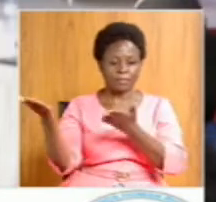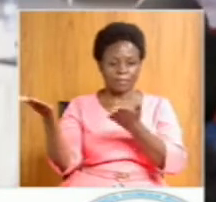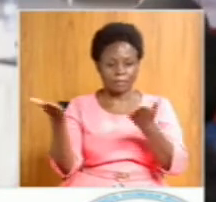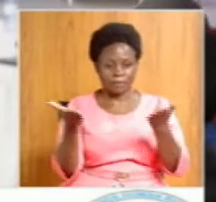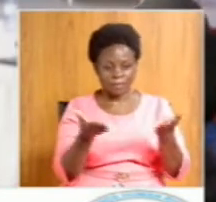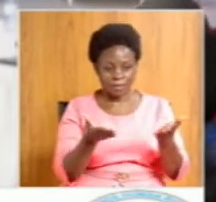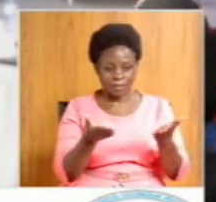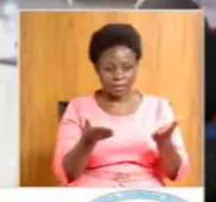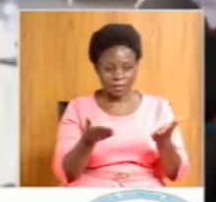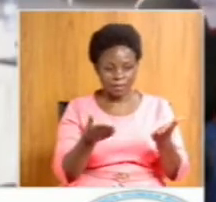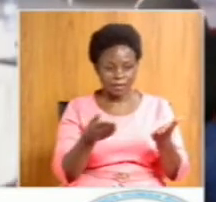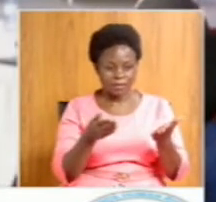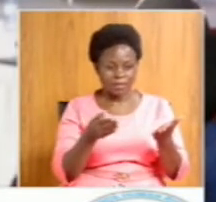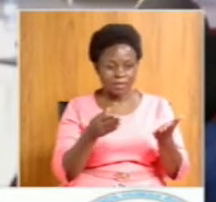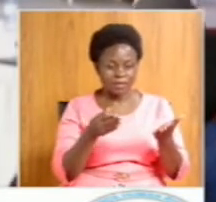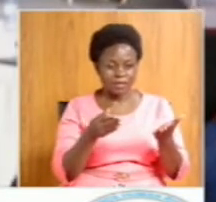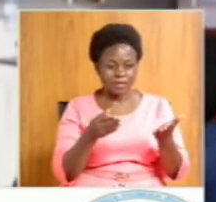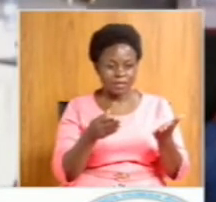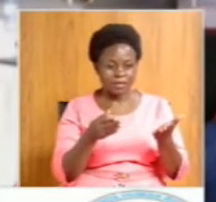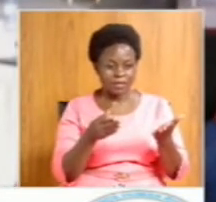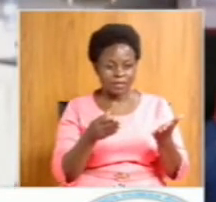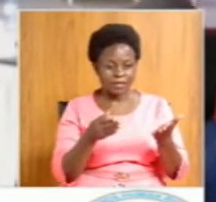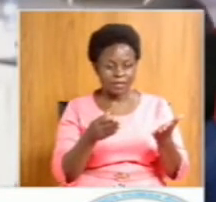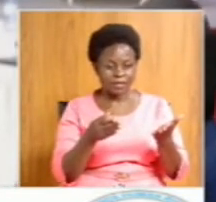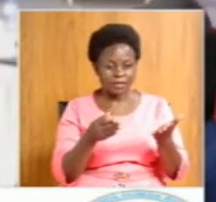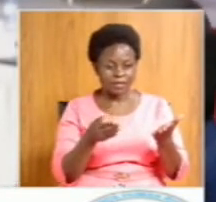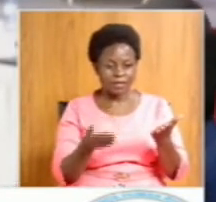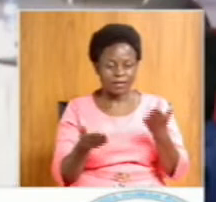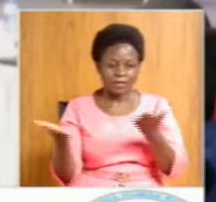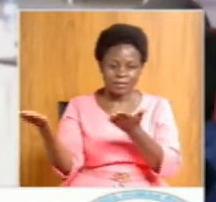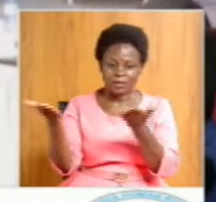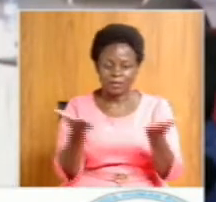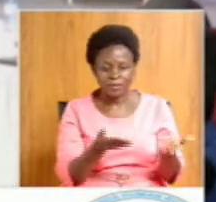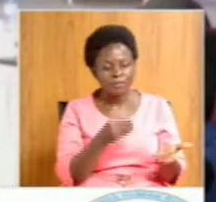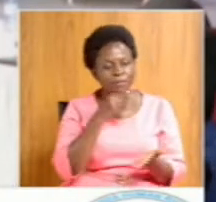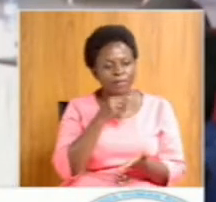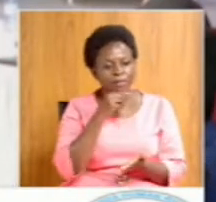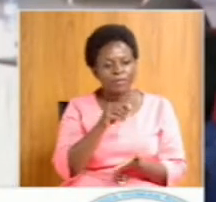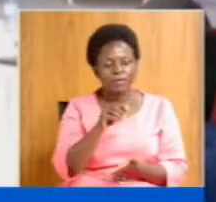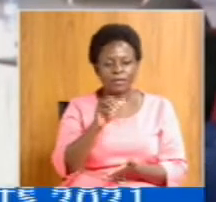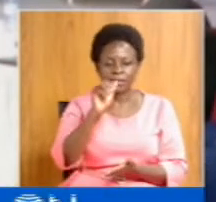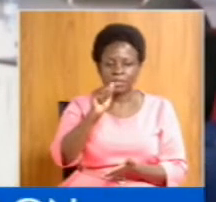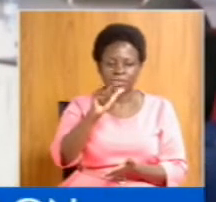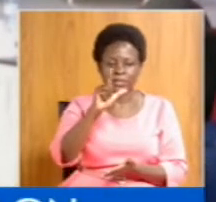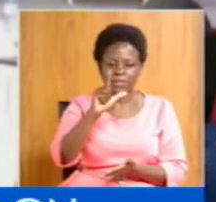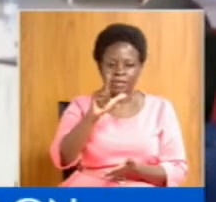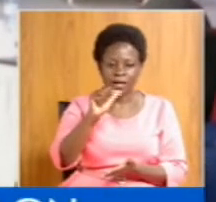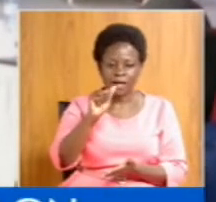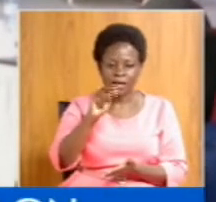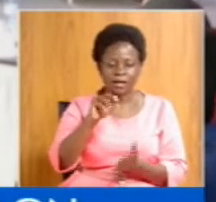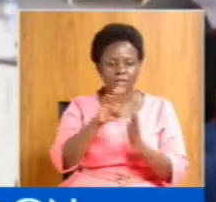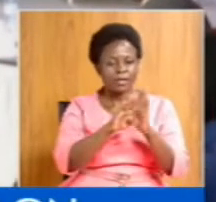Julius your seat is right here may I invite Ms. Alana Kembabazi program